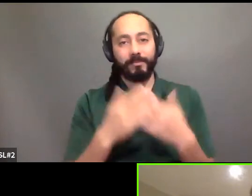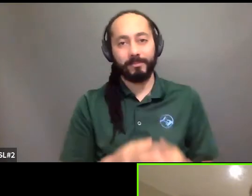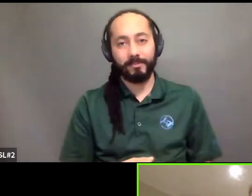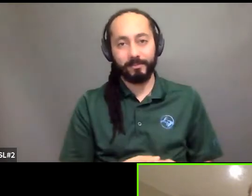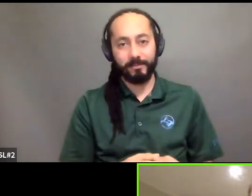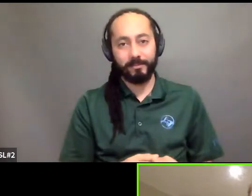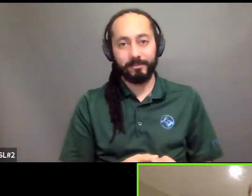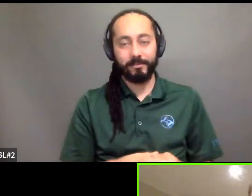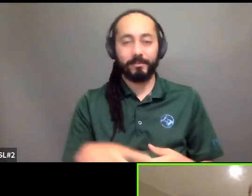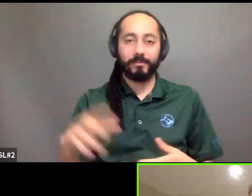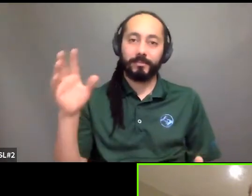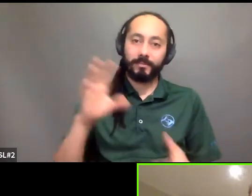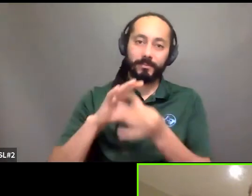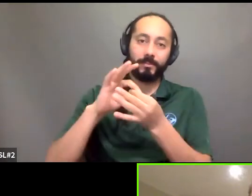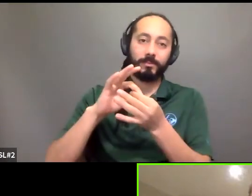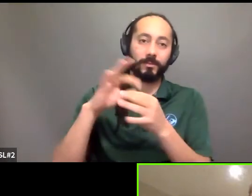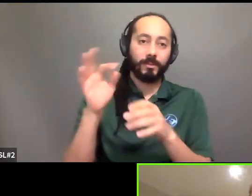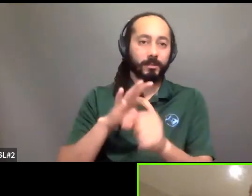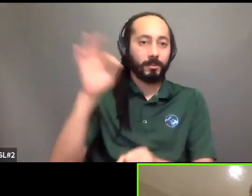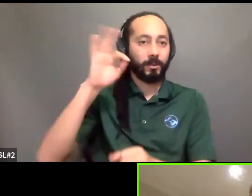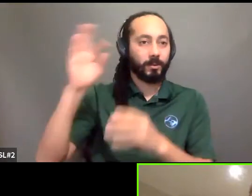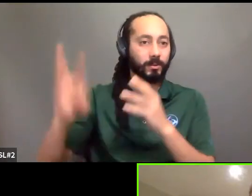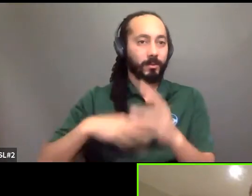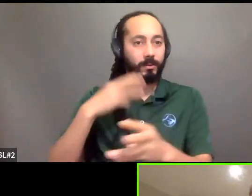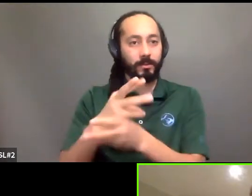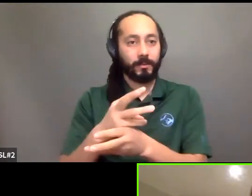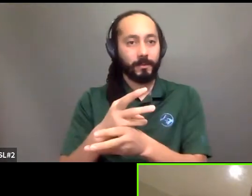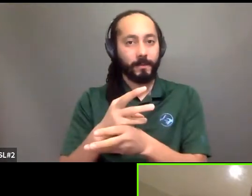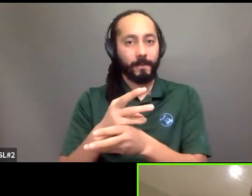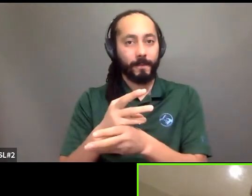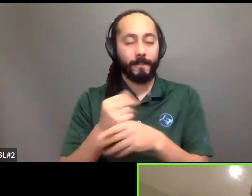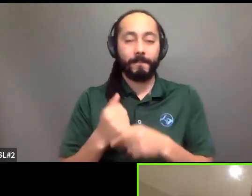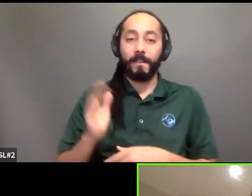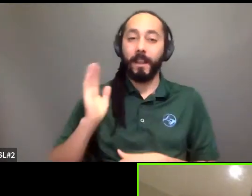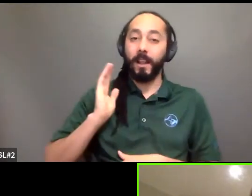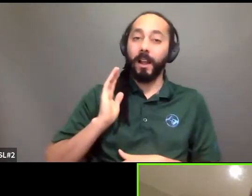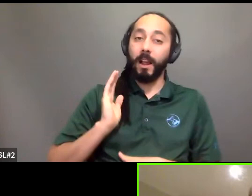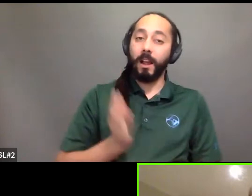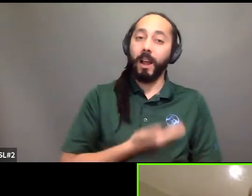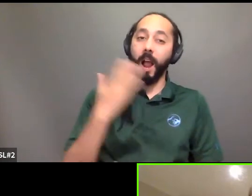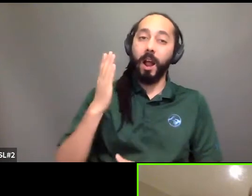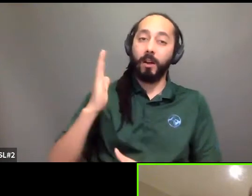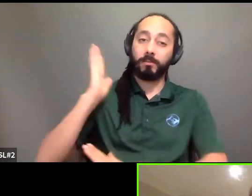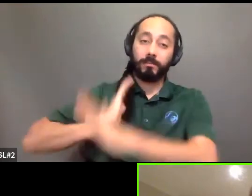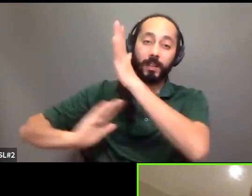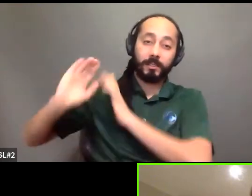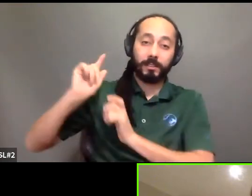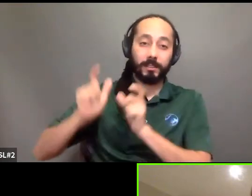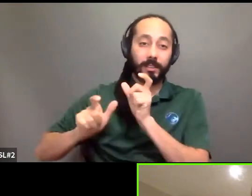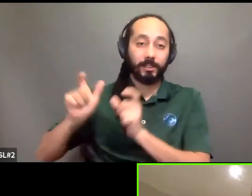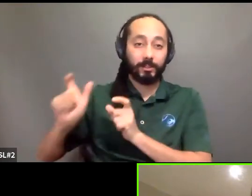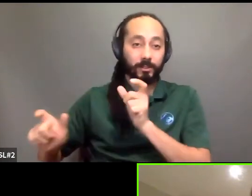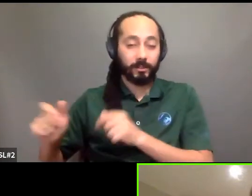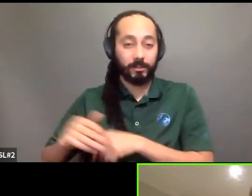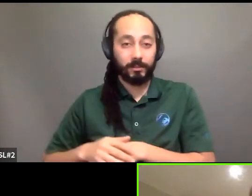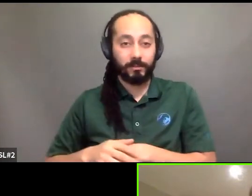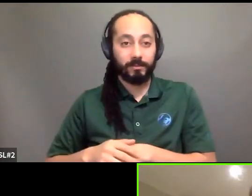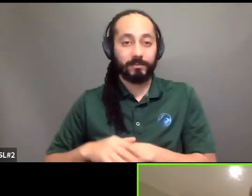the spirit world, to our ancestors, to our families, to the